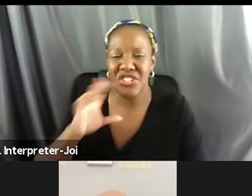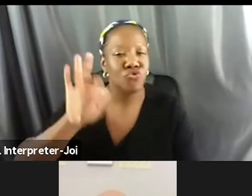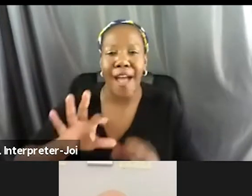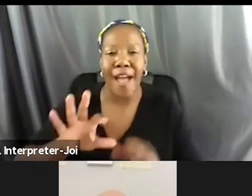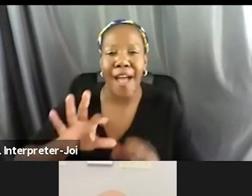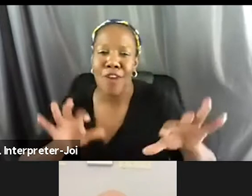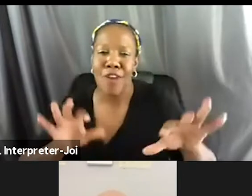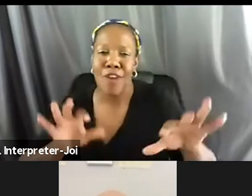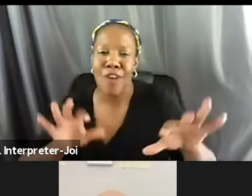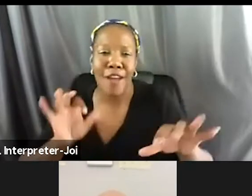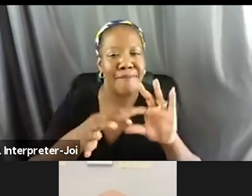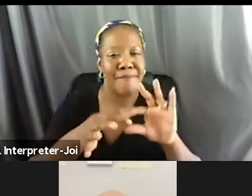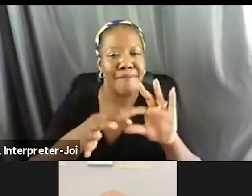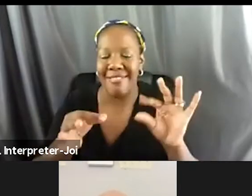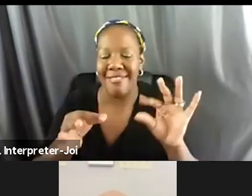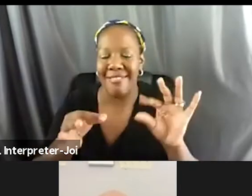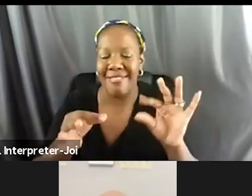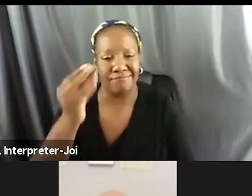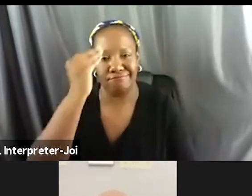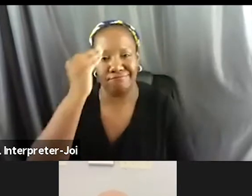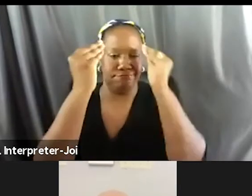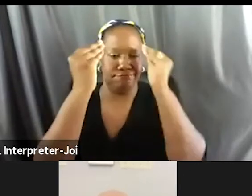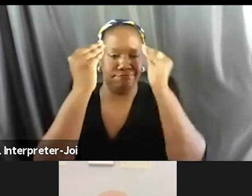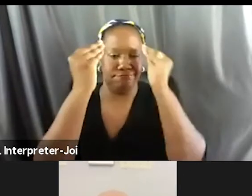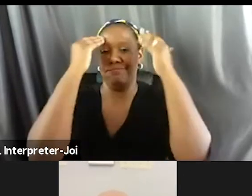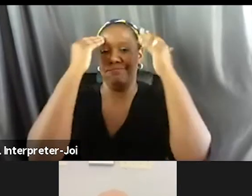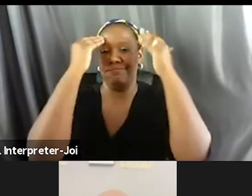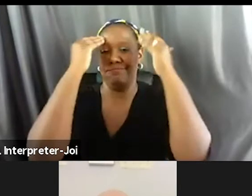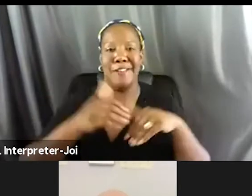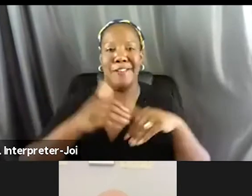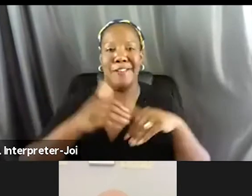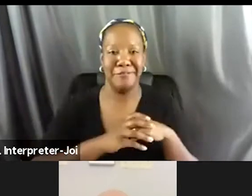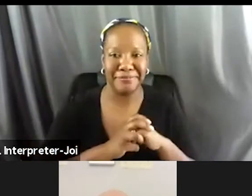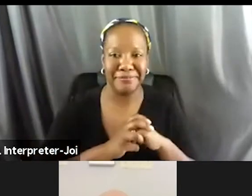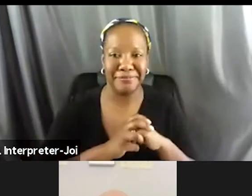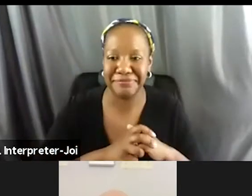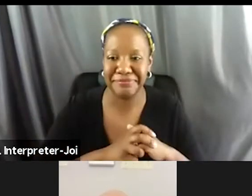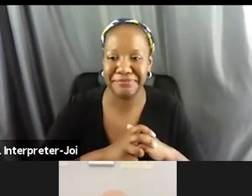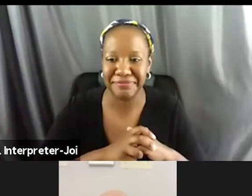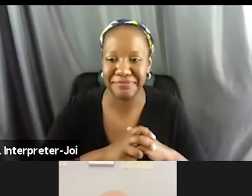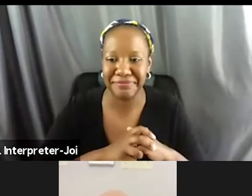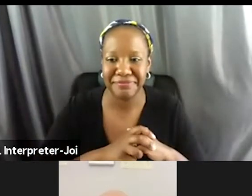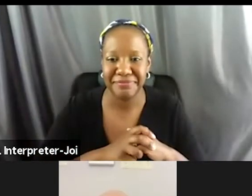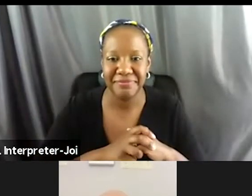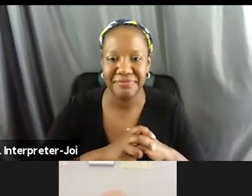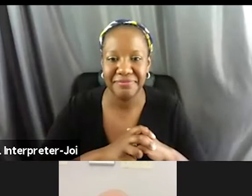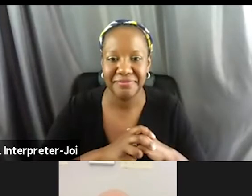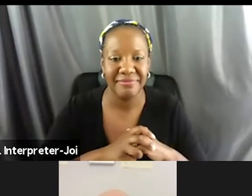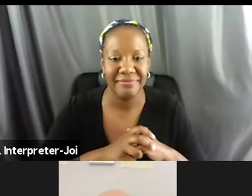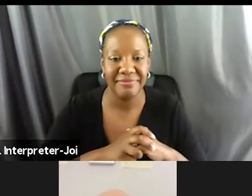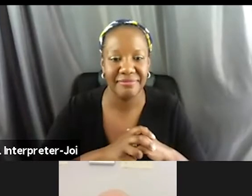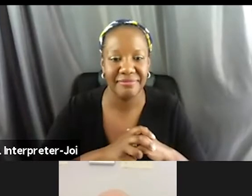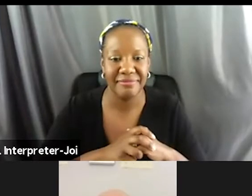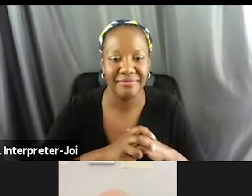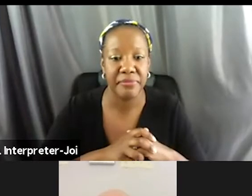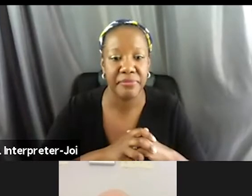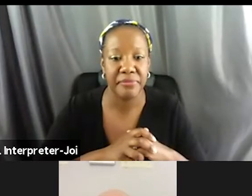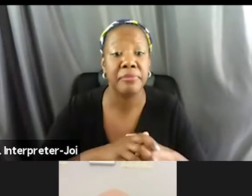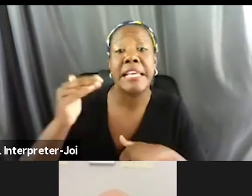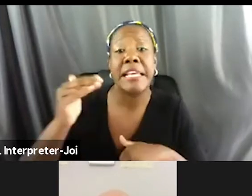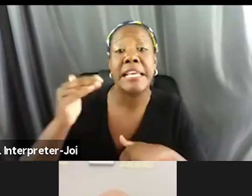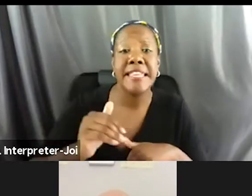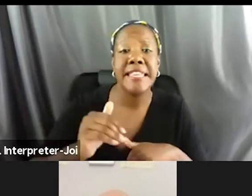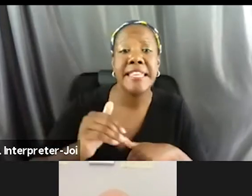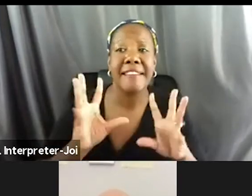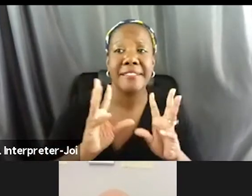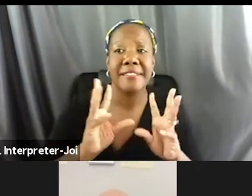right. So so the next question is kind of as it connects maybe a little bit to the film, but also to